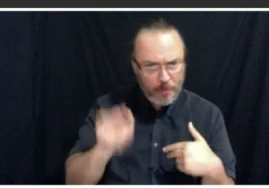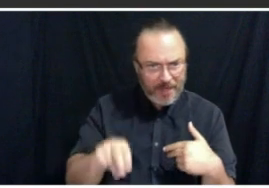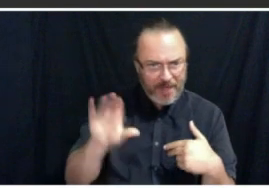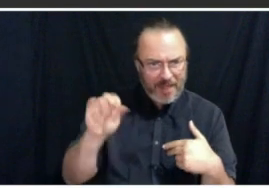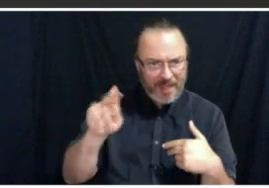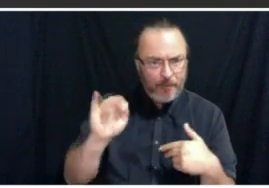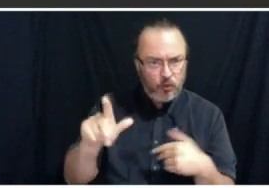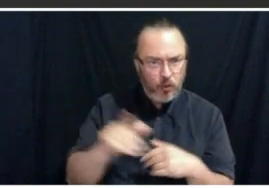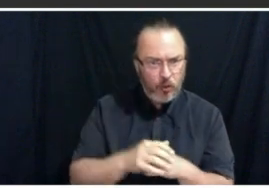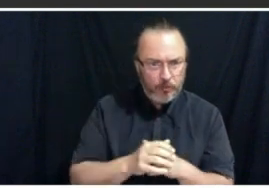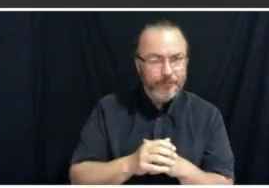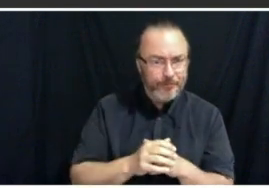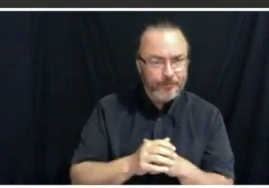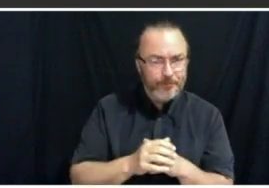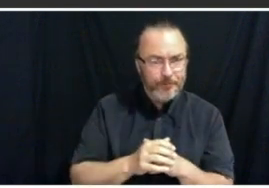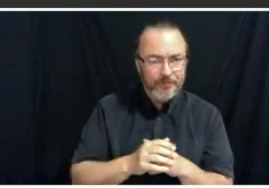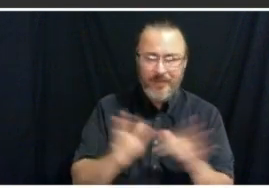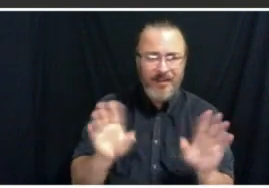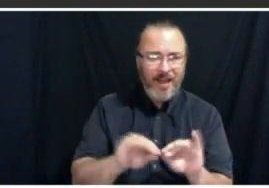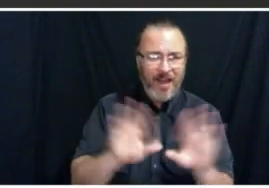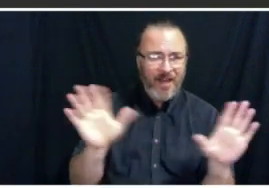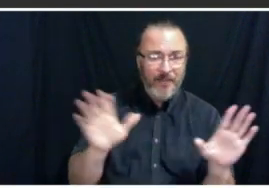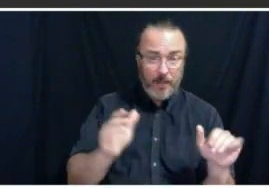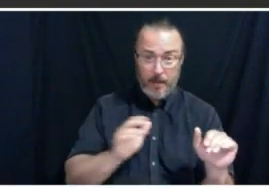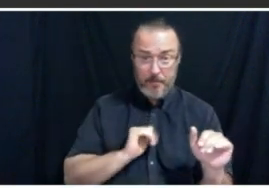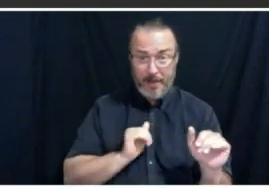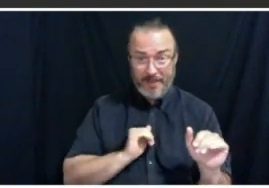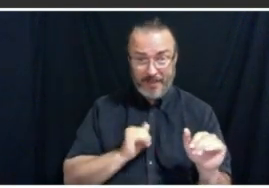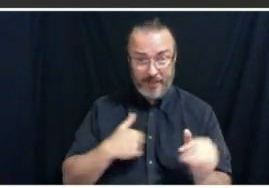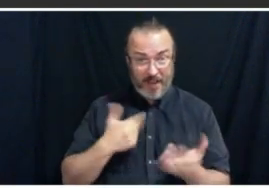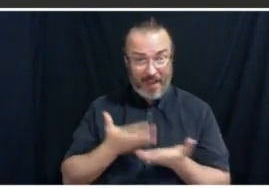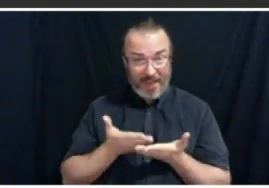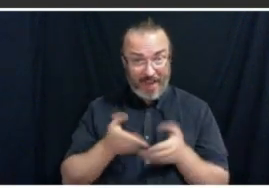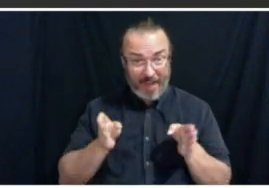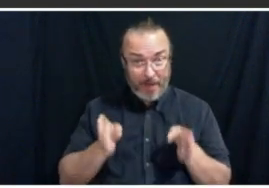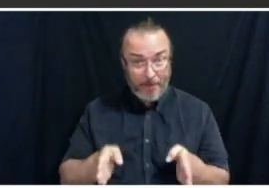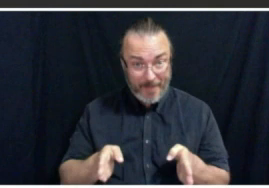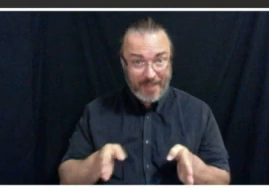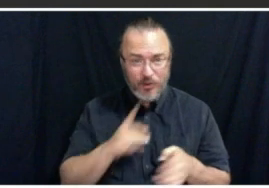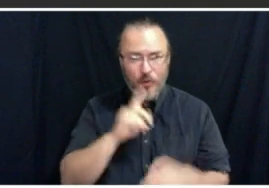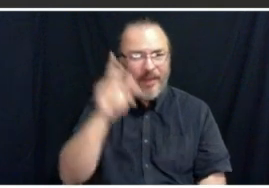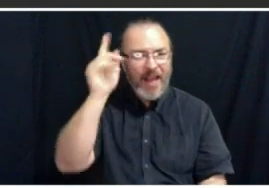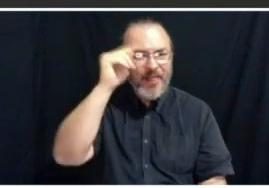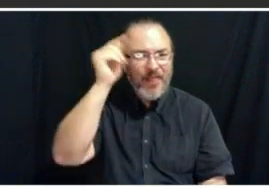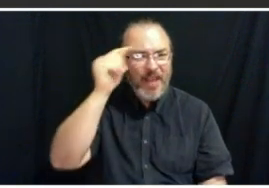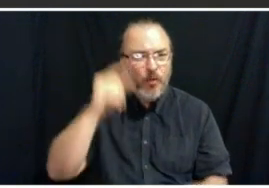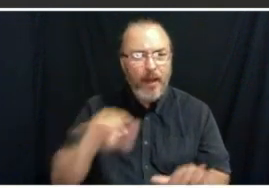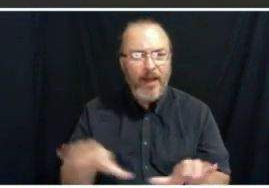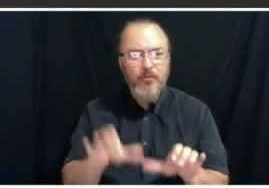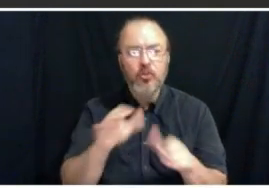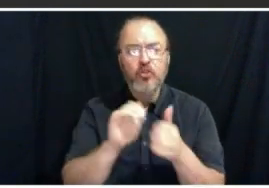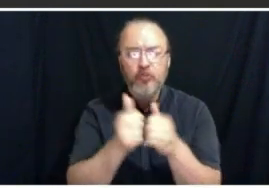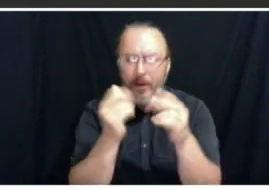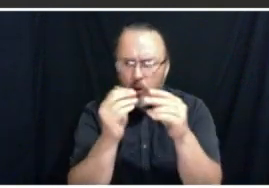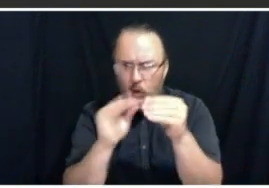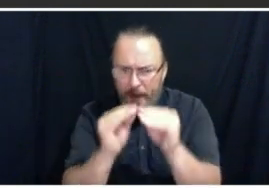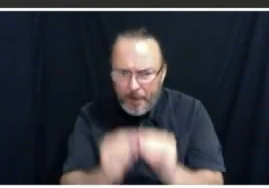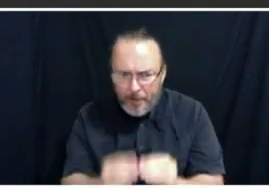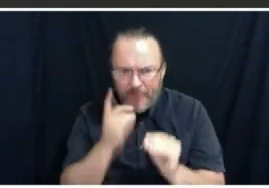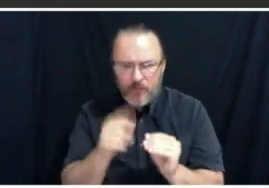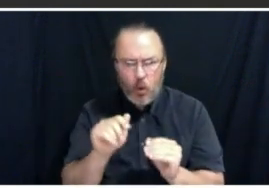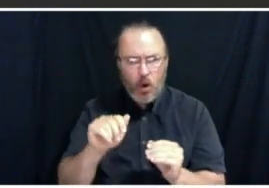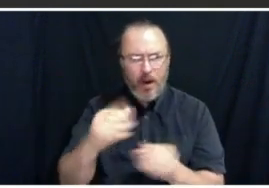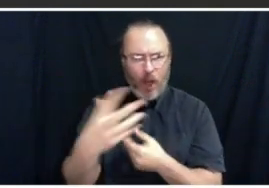unnecessary. Clearly, and I'm an economist, it is a bit of a theoretical exercise to quantify the benefits of inclusion. I'm sure there are people